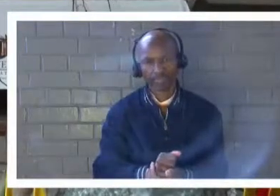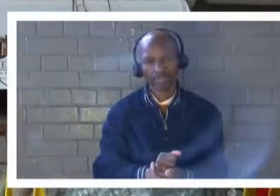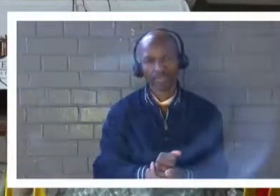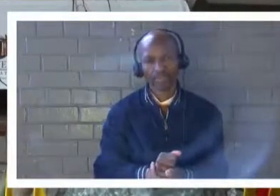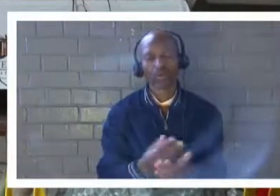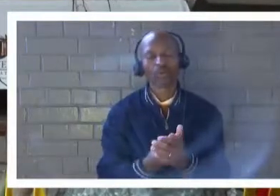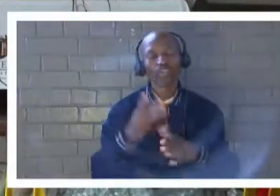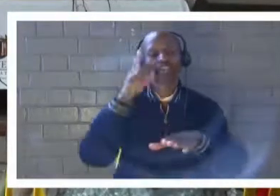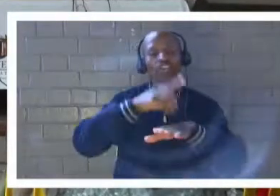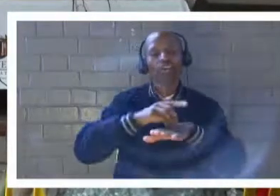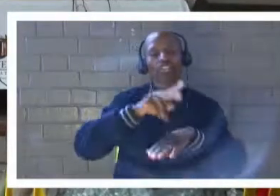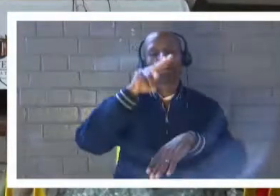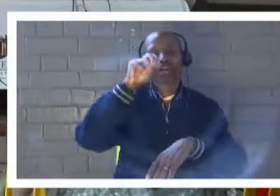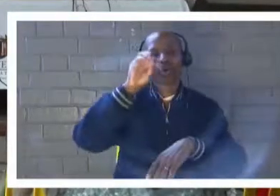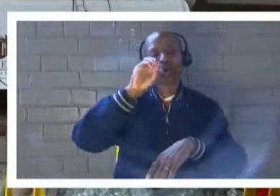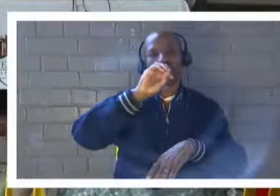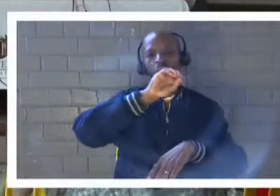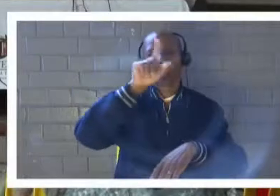by Dr. Nolweli,